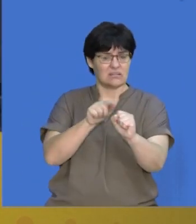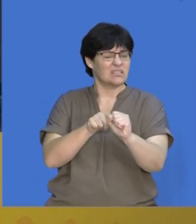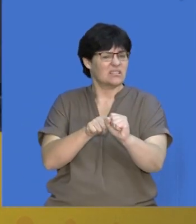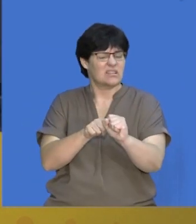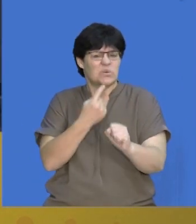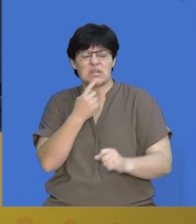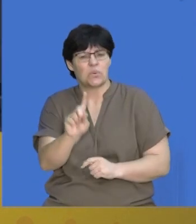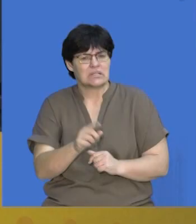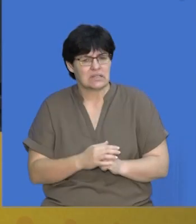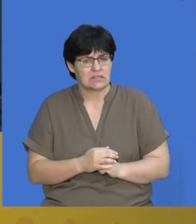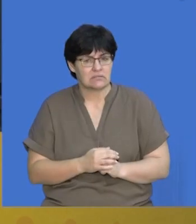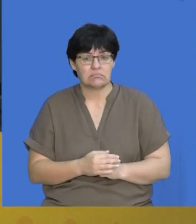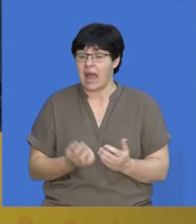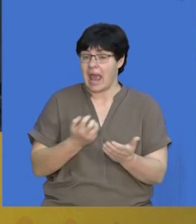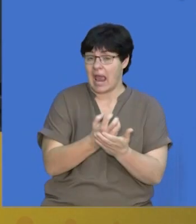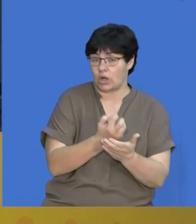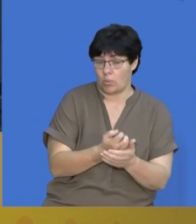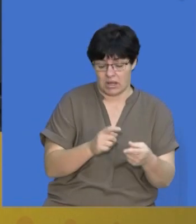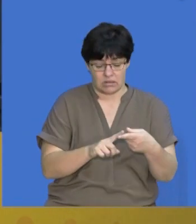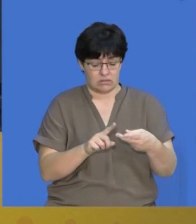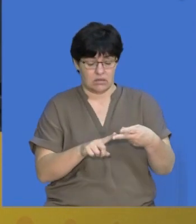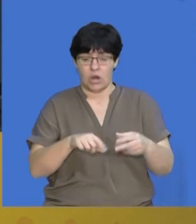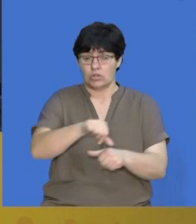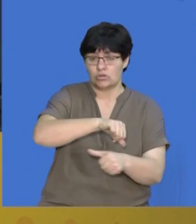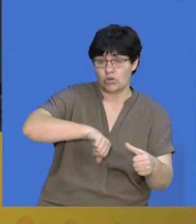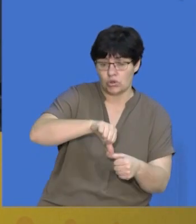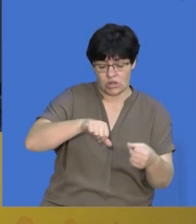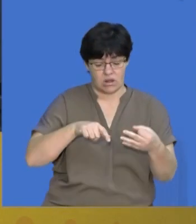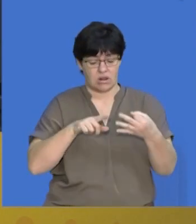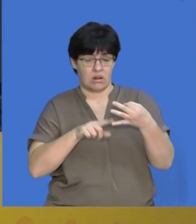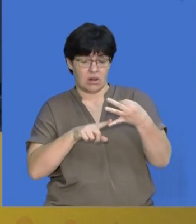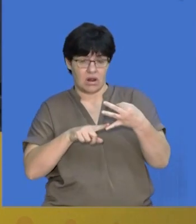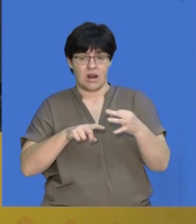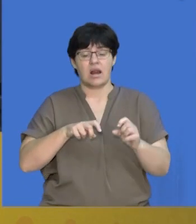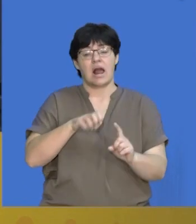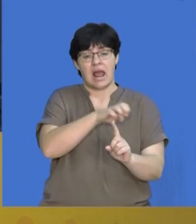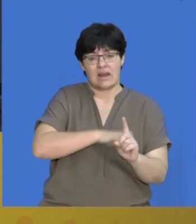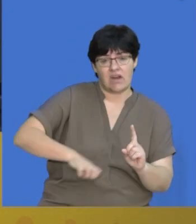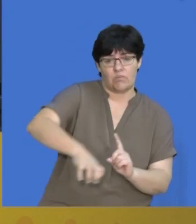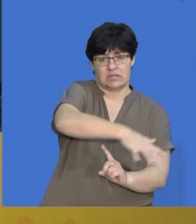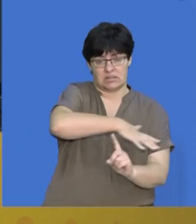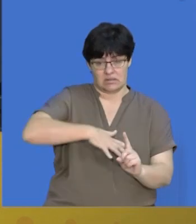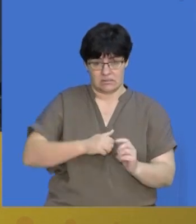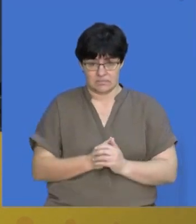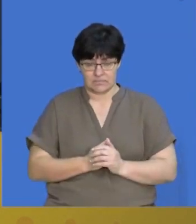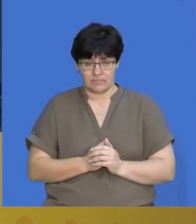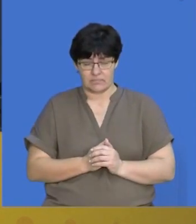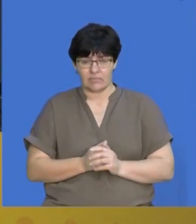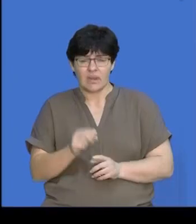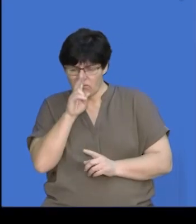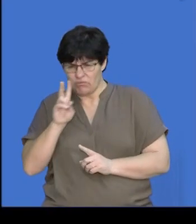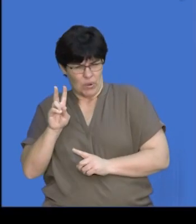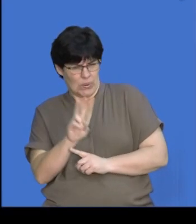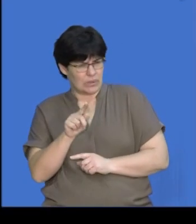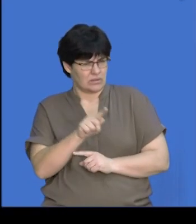to? Economic, social, and environmental. But in this particular question, if I look